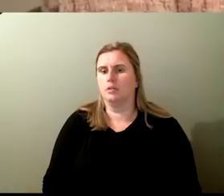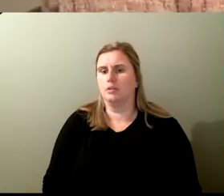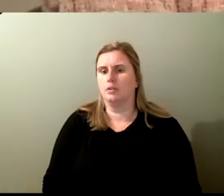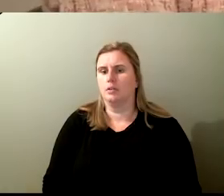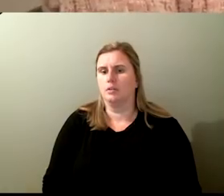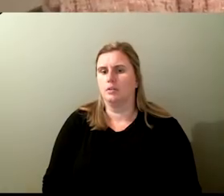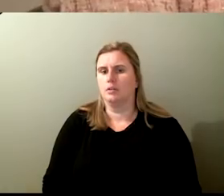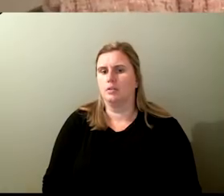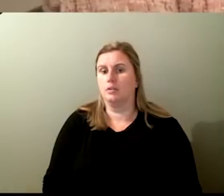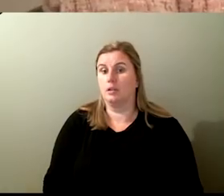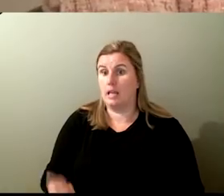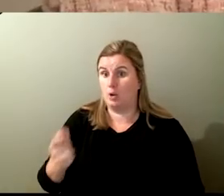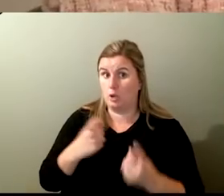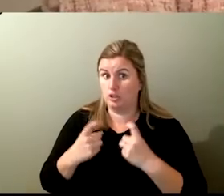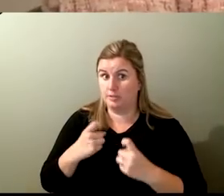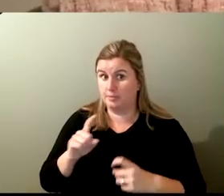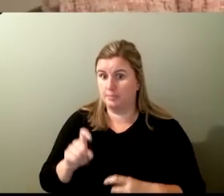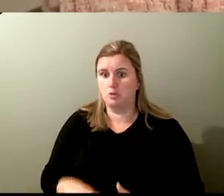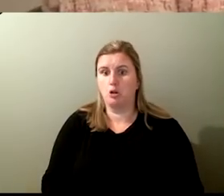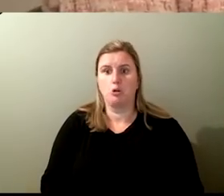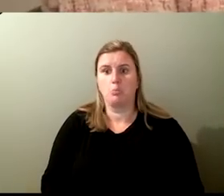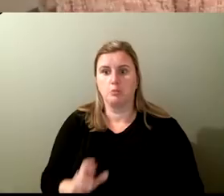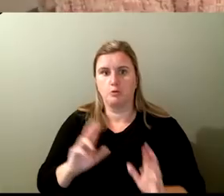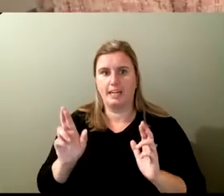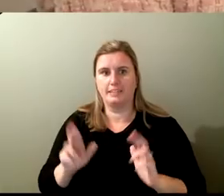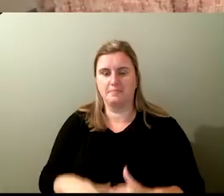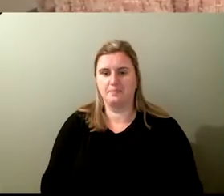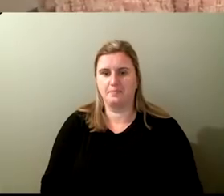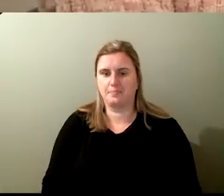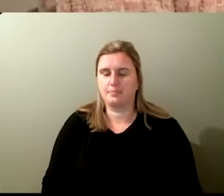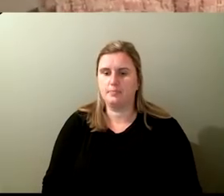Do you have any questions? No, I'm ready.